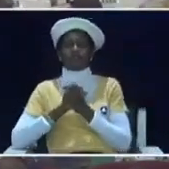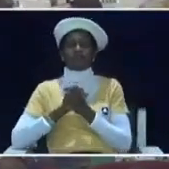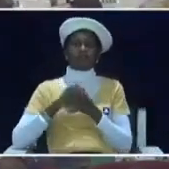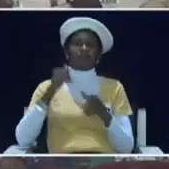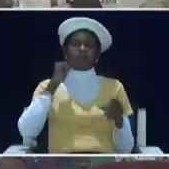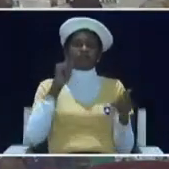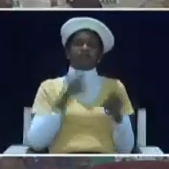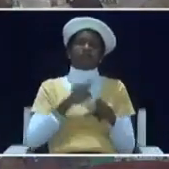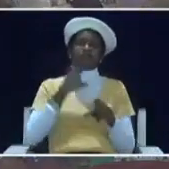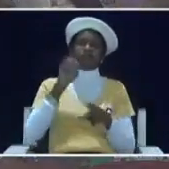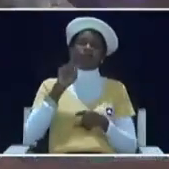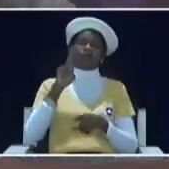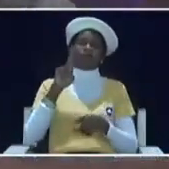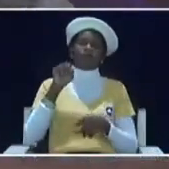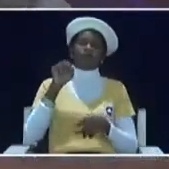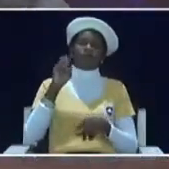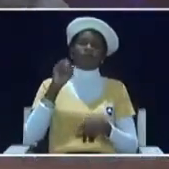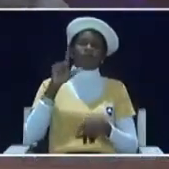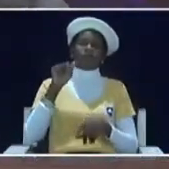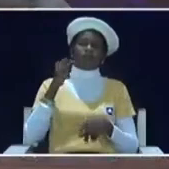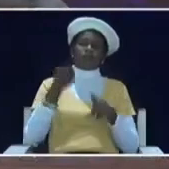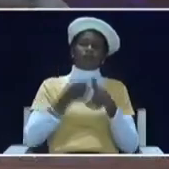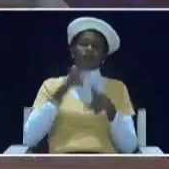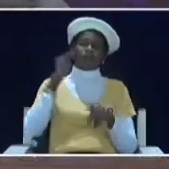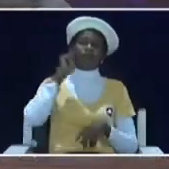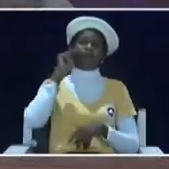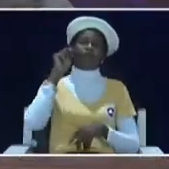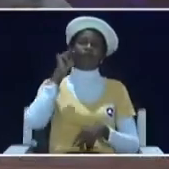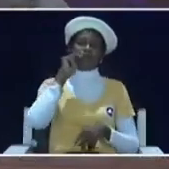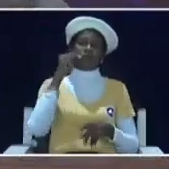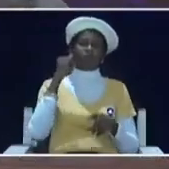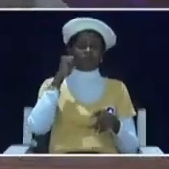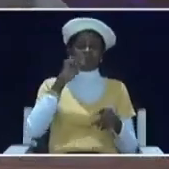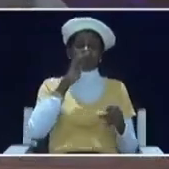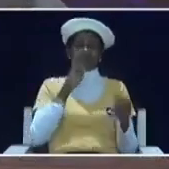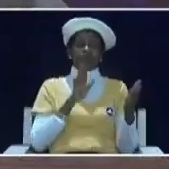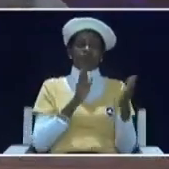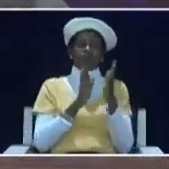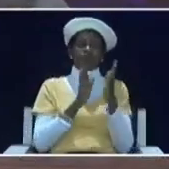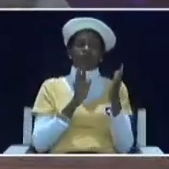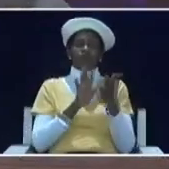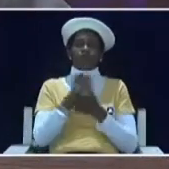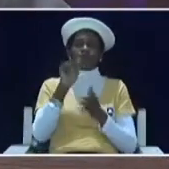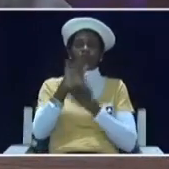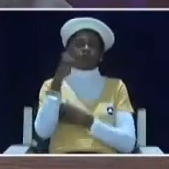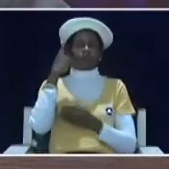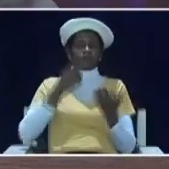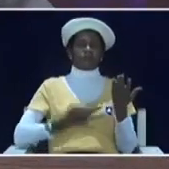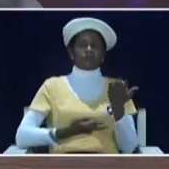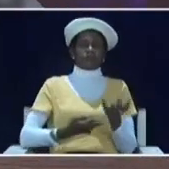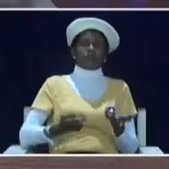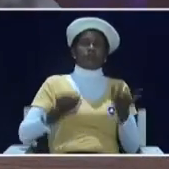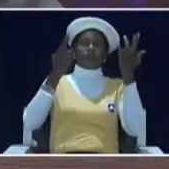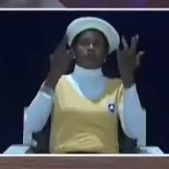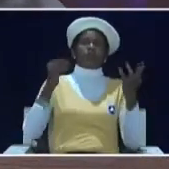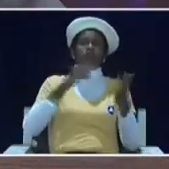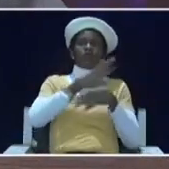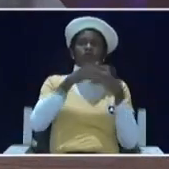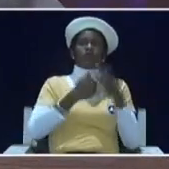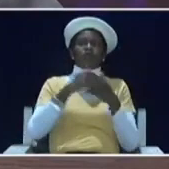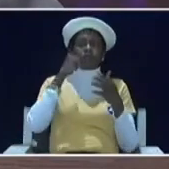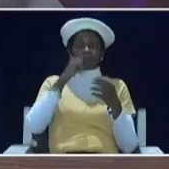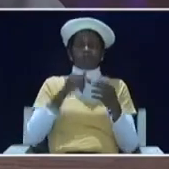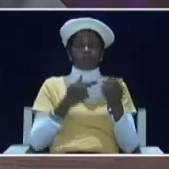Sister Olushola Odunlami from Nigeria, she had been trusting God for the restoration of all she had lost